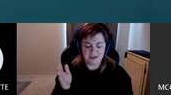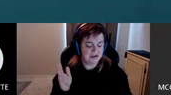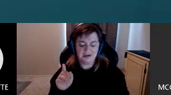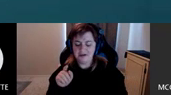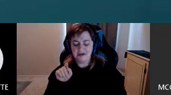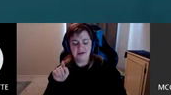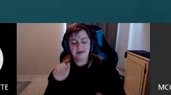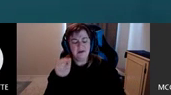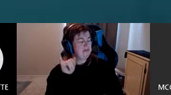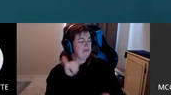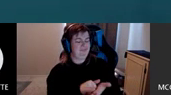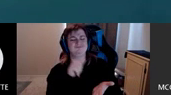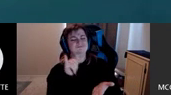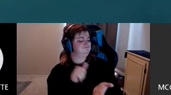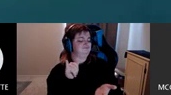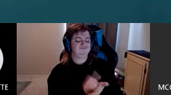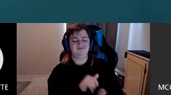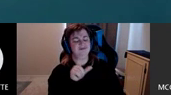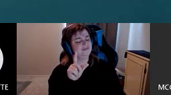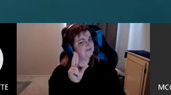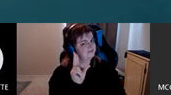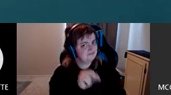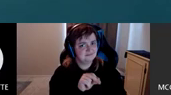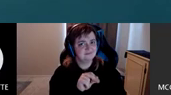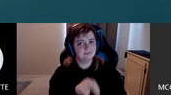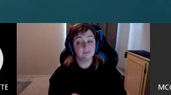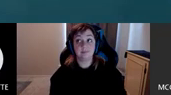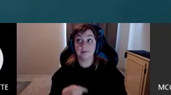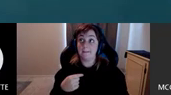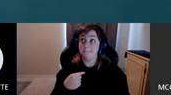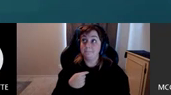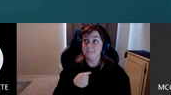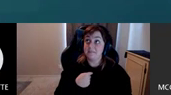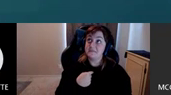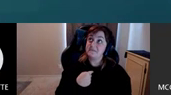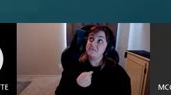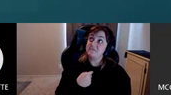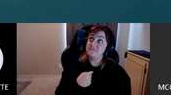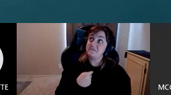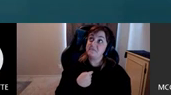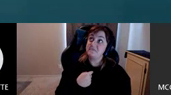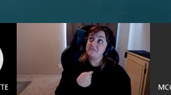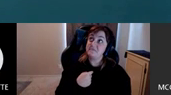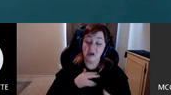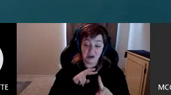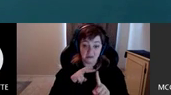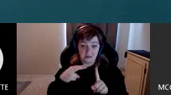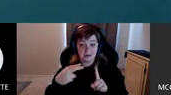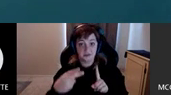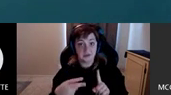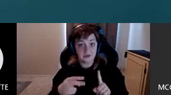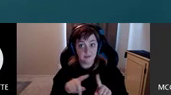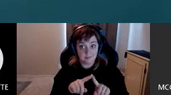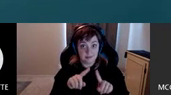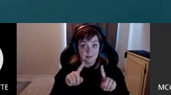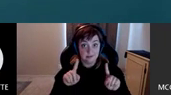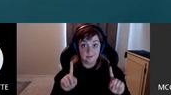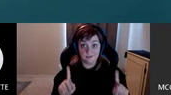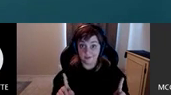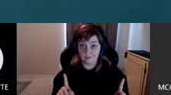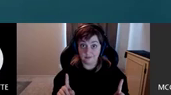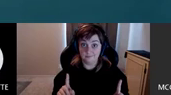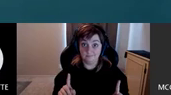impossible. But I had a different canvas, the colors on my canvas than he did, in the sense